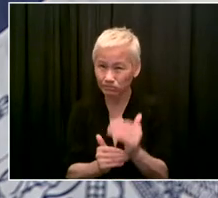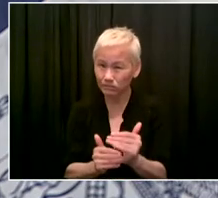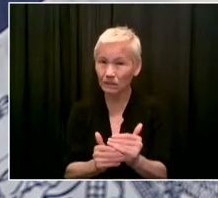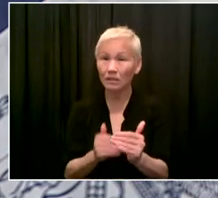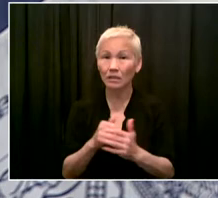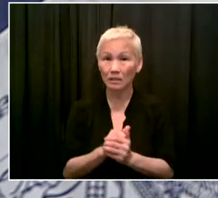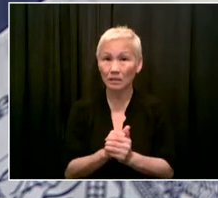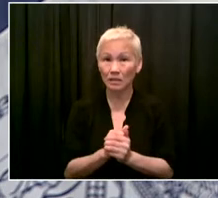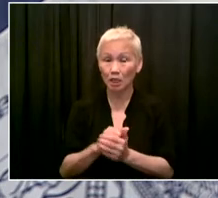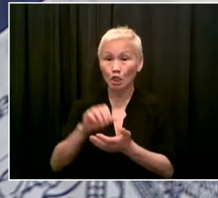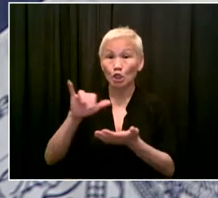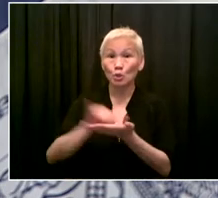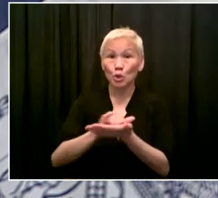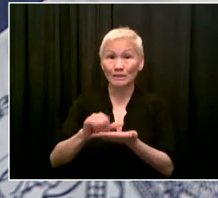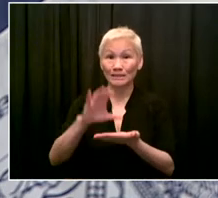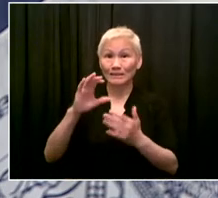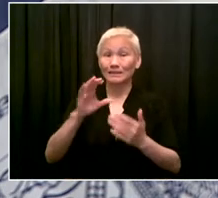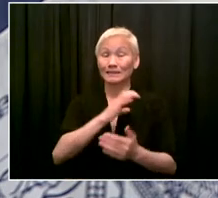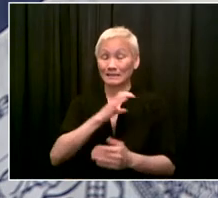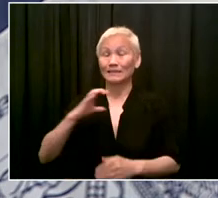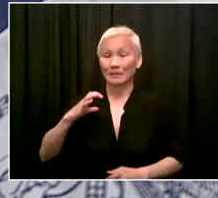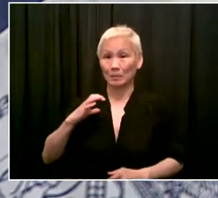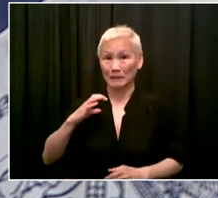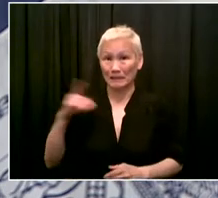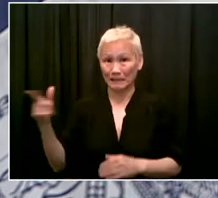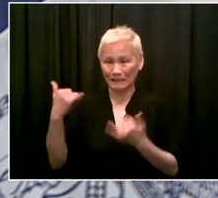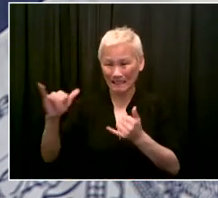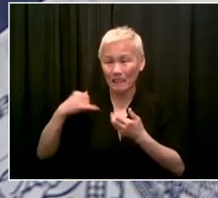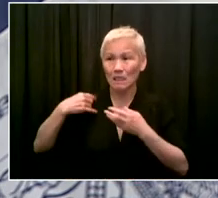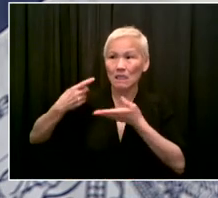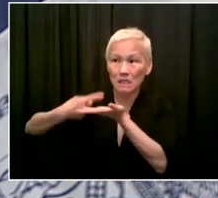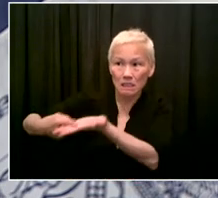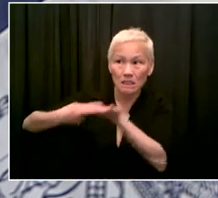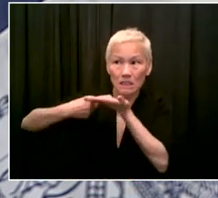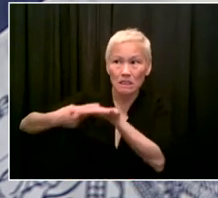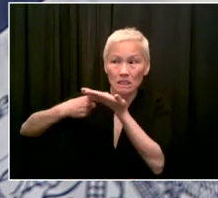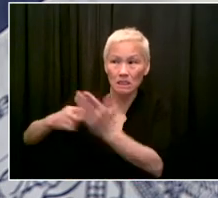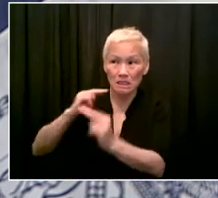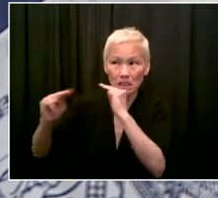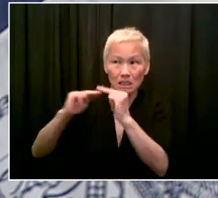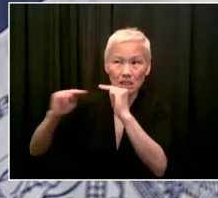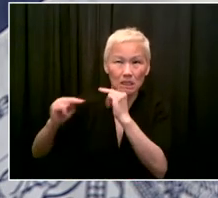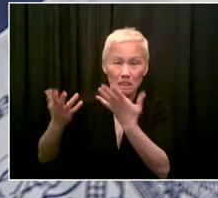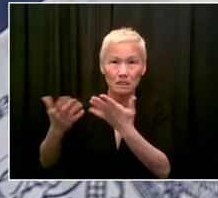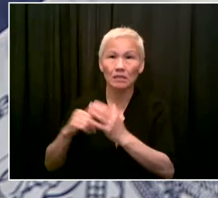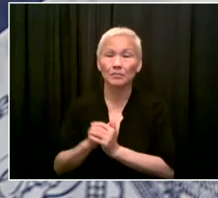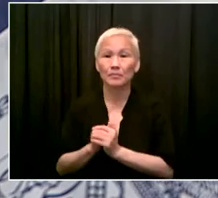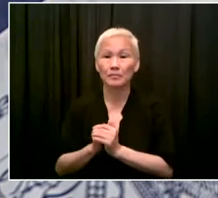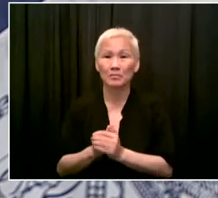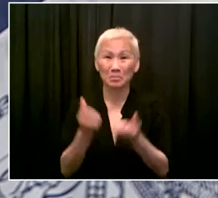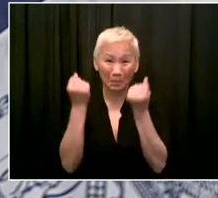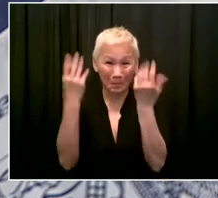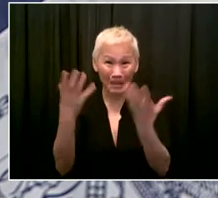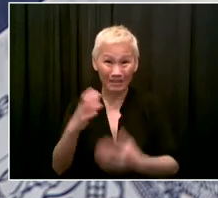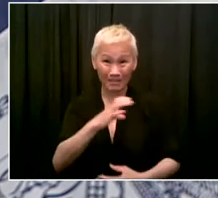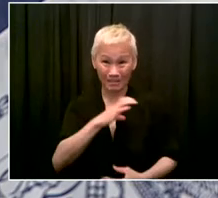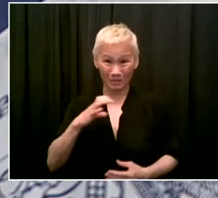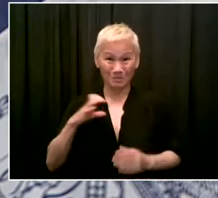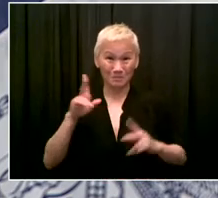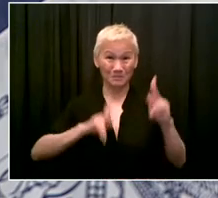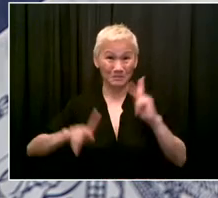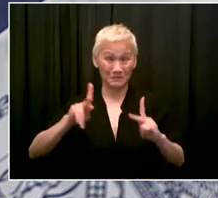all realists here. A lot of council members understandably had to focus on the election right in front of